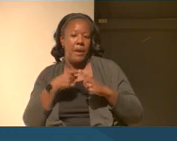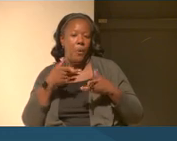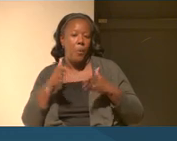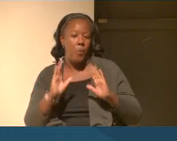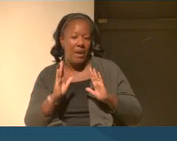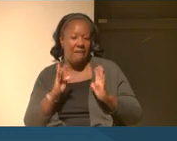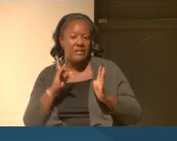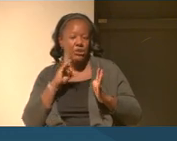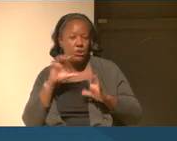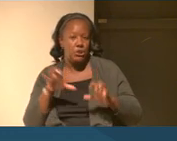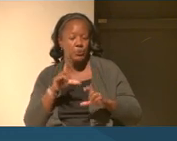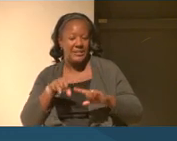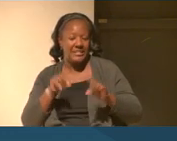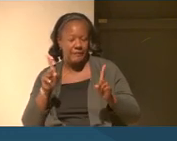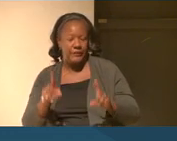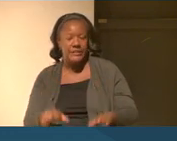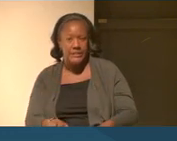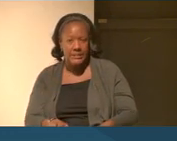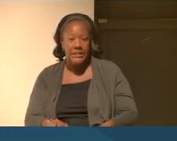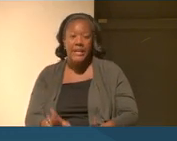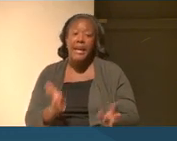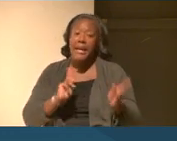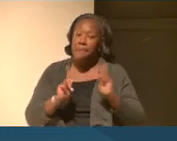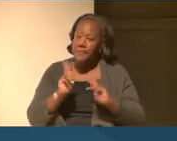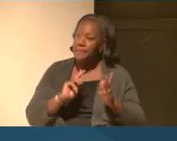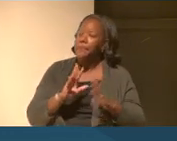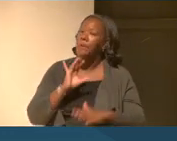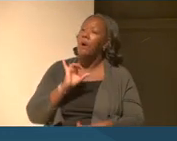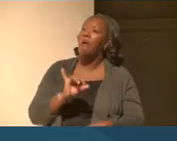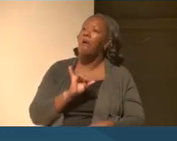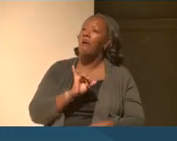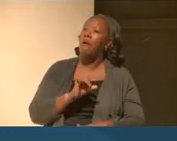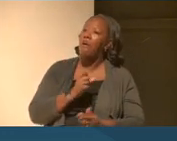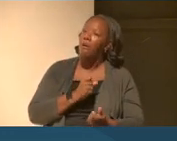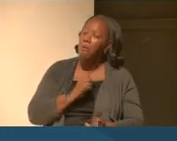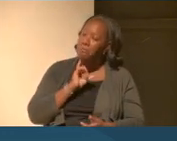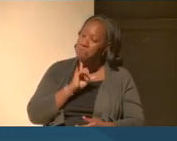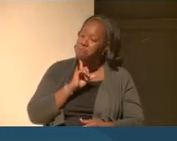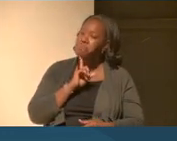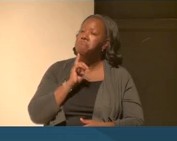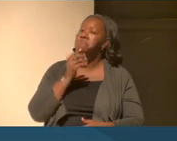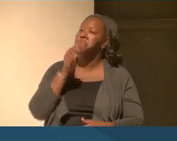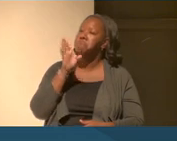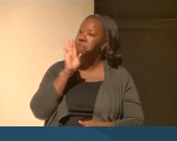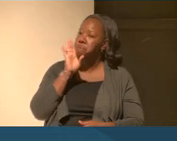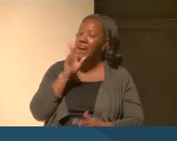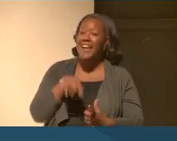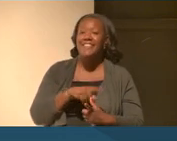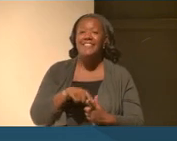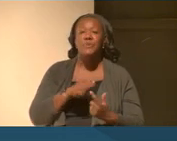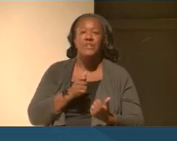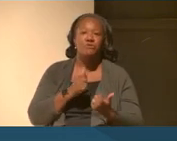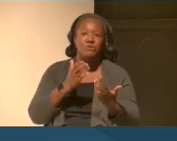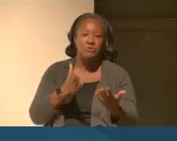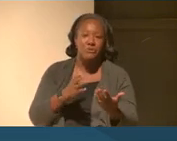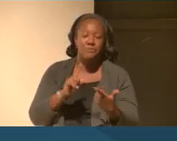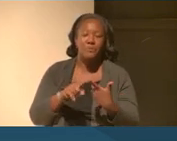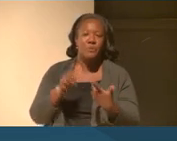structure, and it tends to, you know, get people on board, and then you can sort of introduce them to the concept